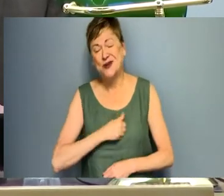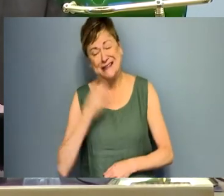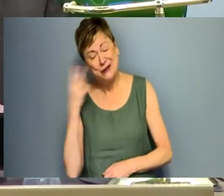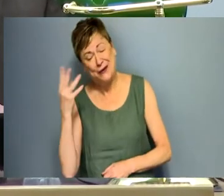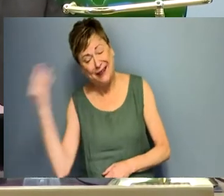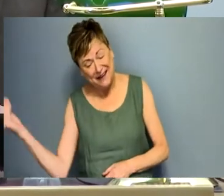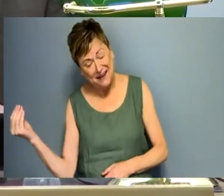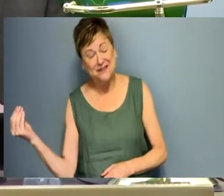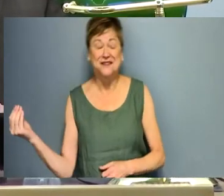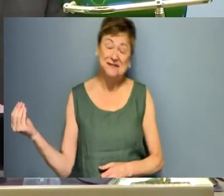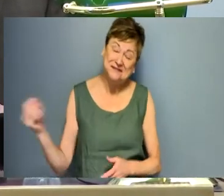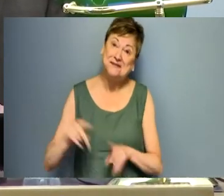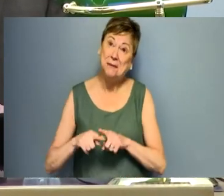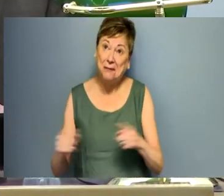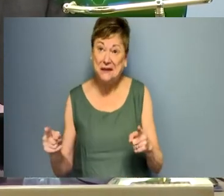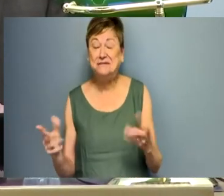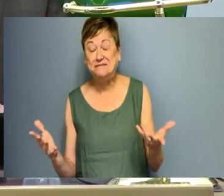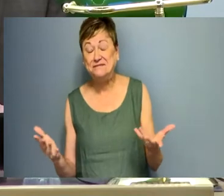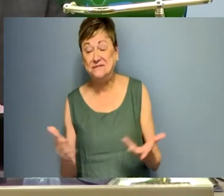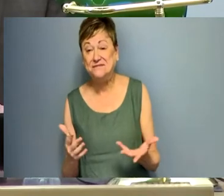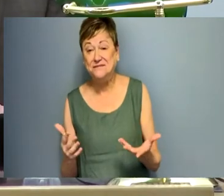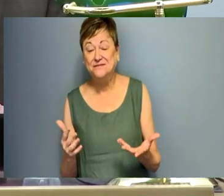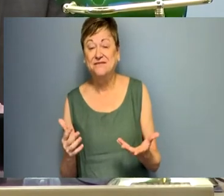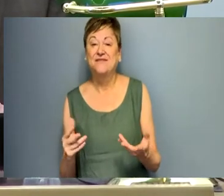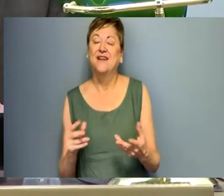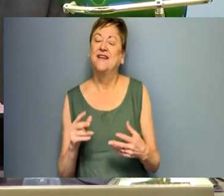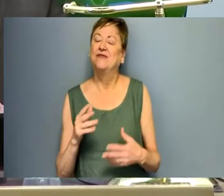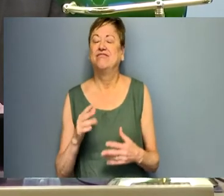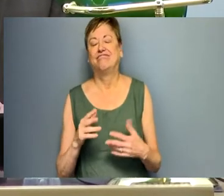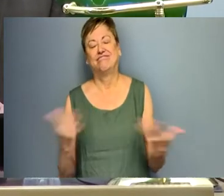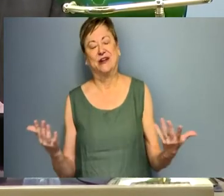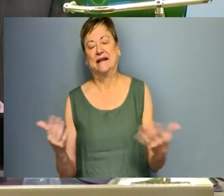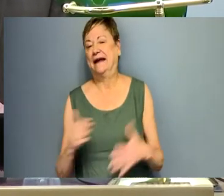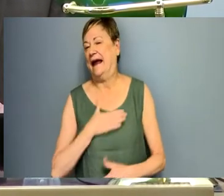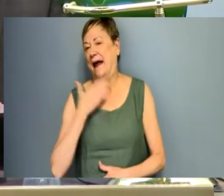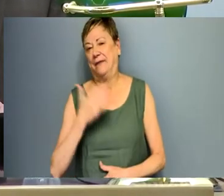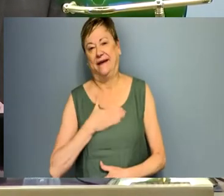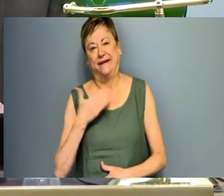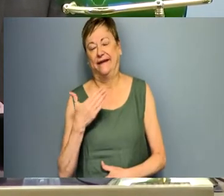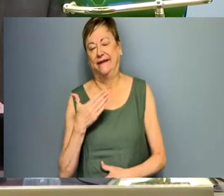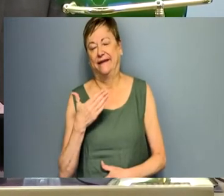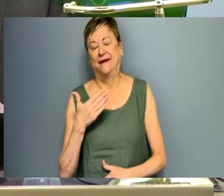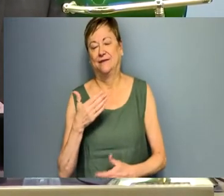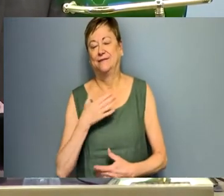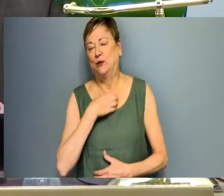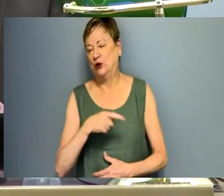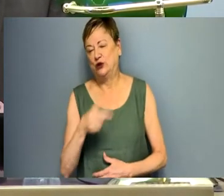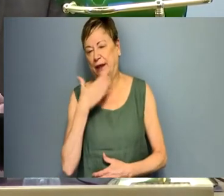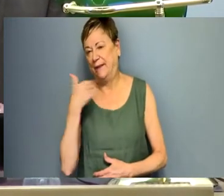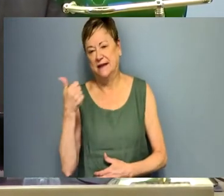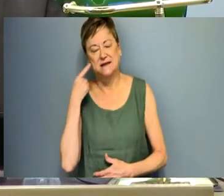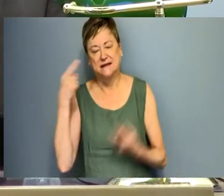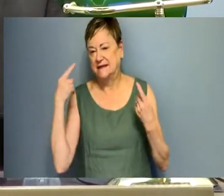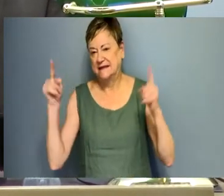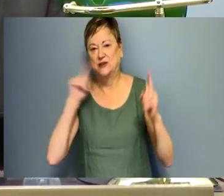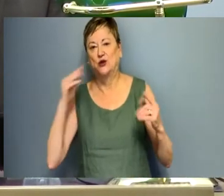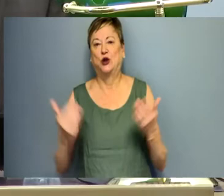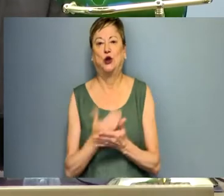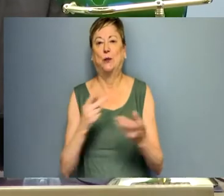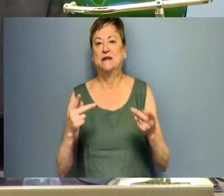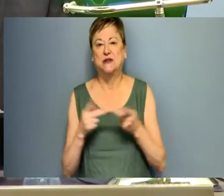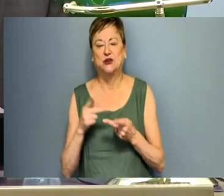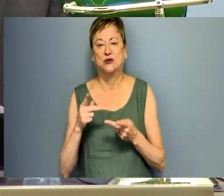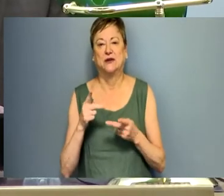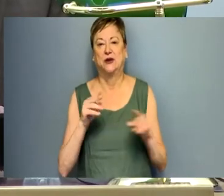go, but we're all very, very happy, and all the best at success in your new position that